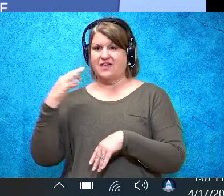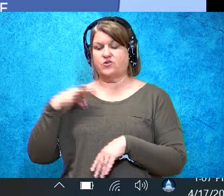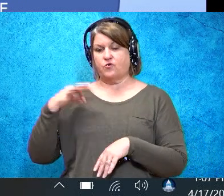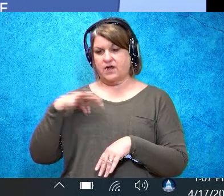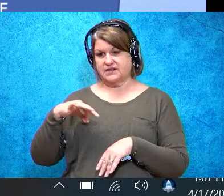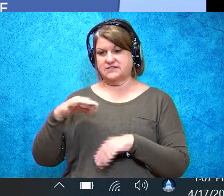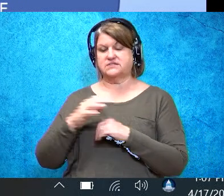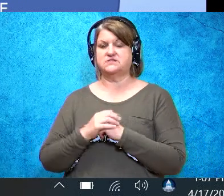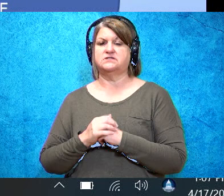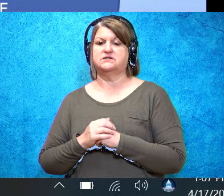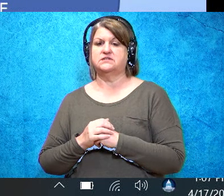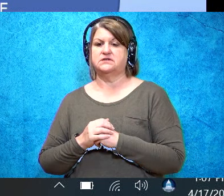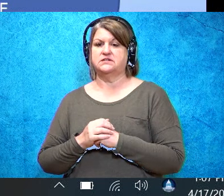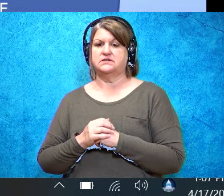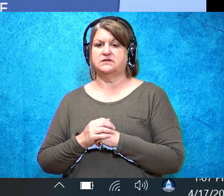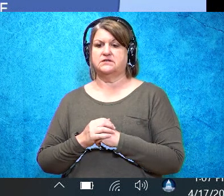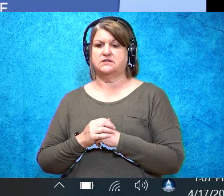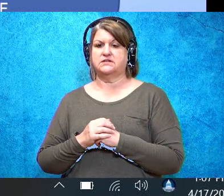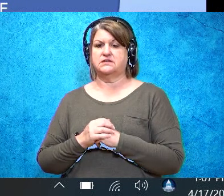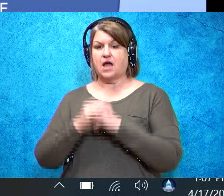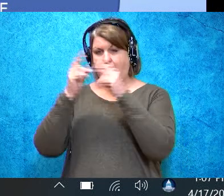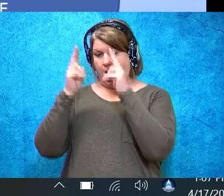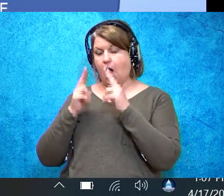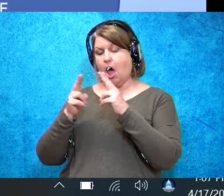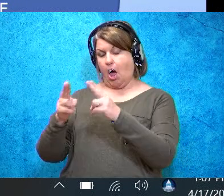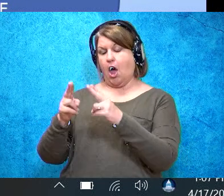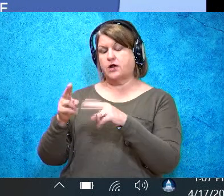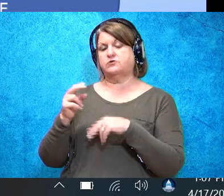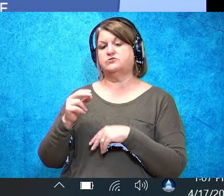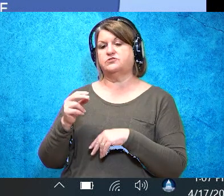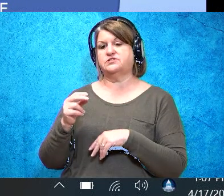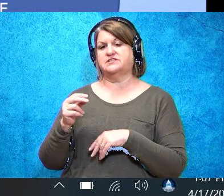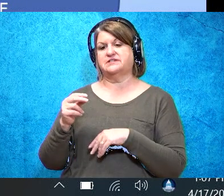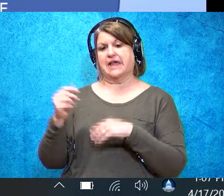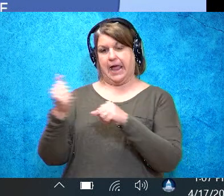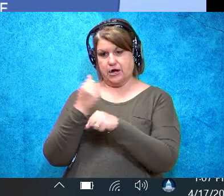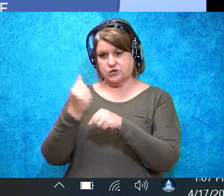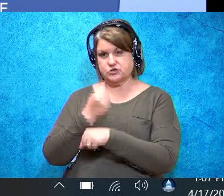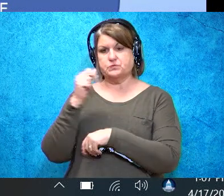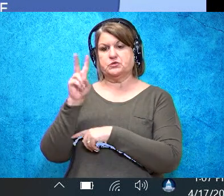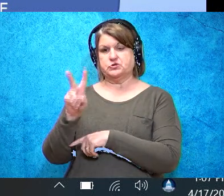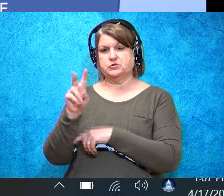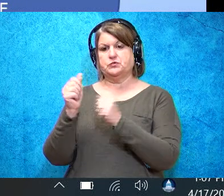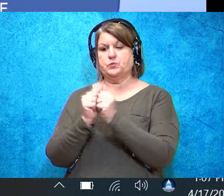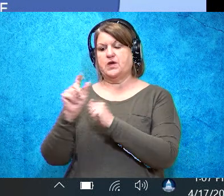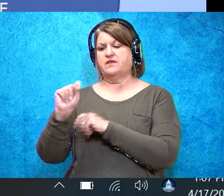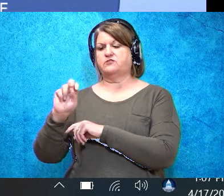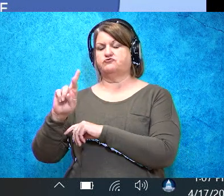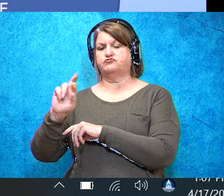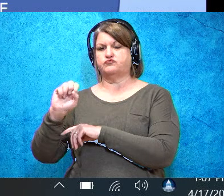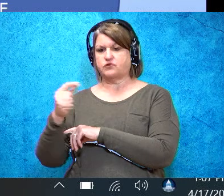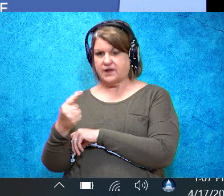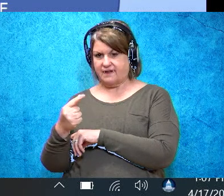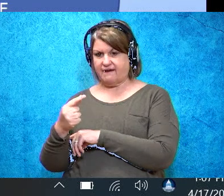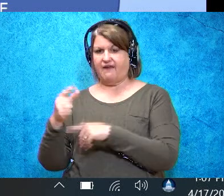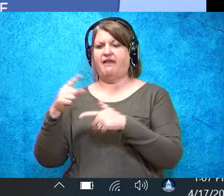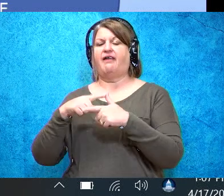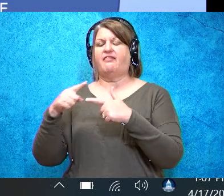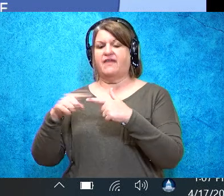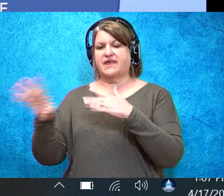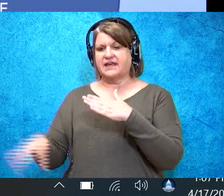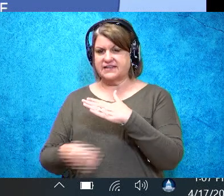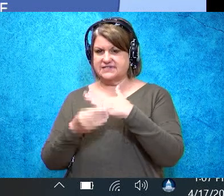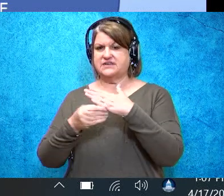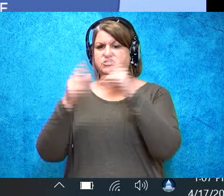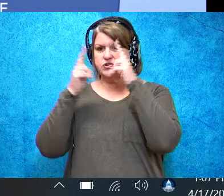honors version, honors algebra 2 with trig, and here again, you would take an additional honors